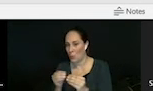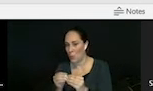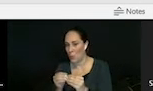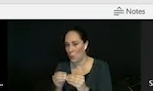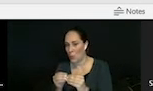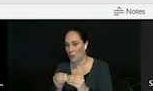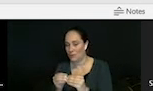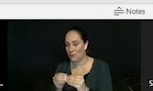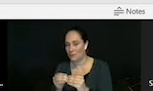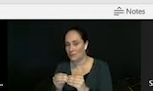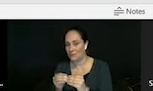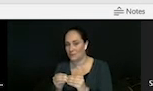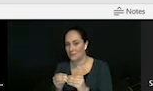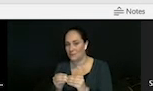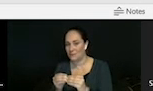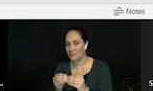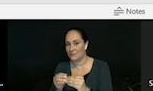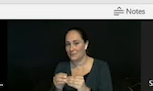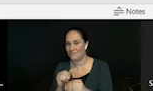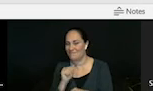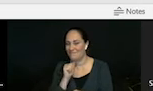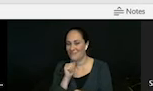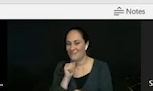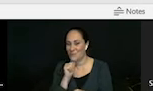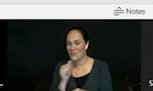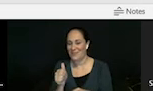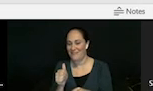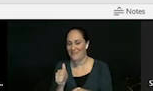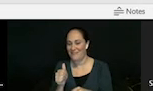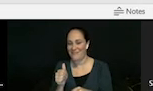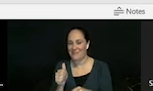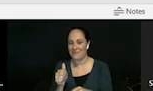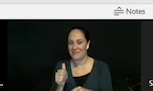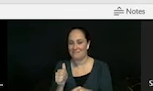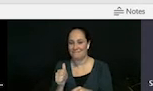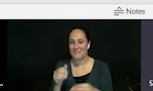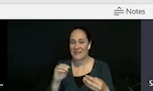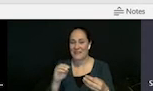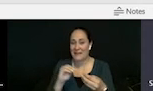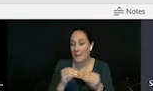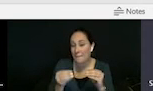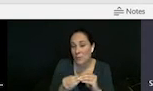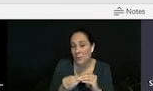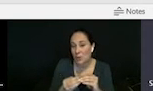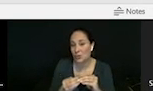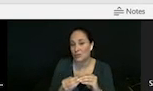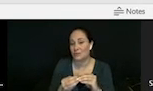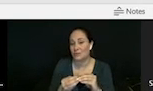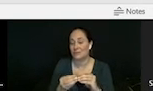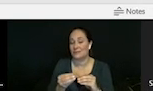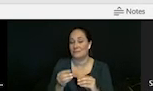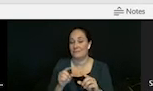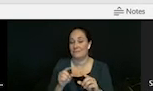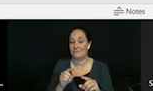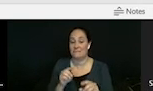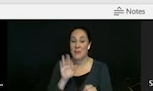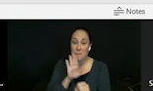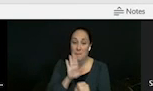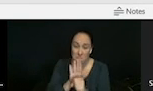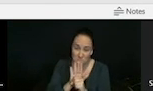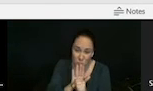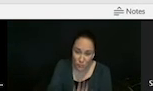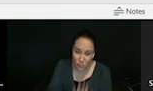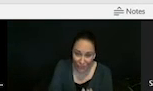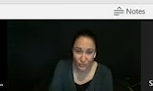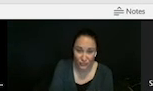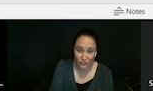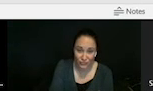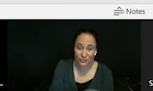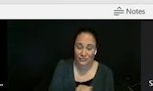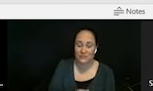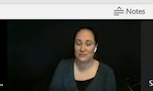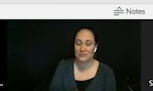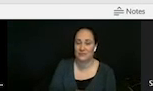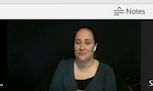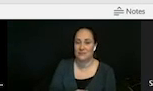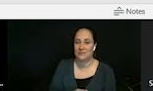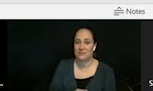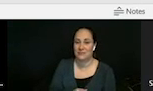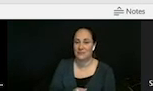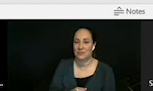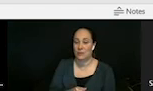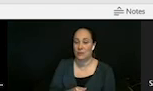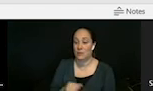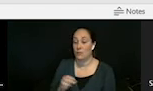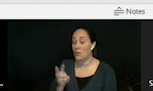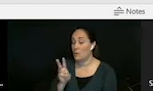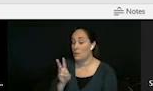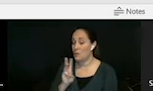not just quantity, there's also pressure involved in the situation, right? So at any interface, any